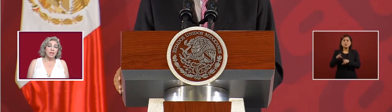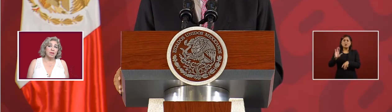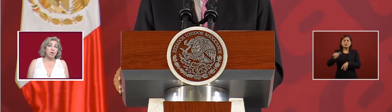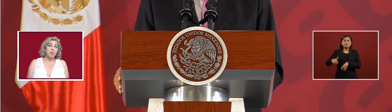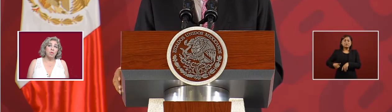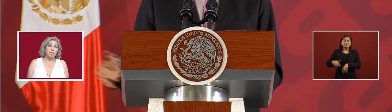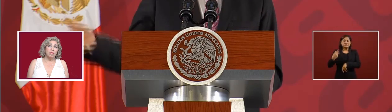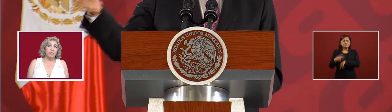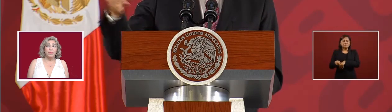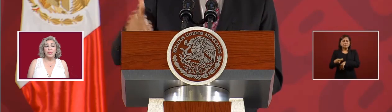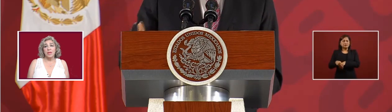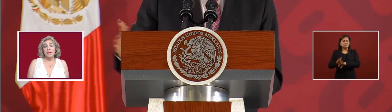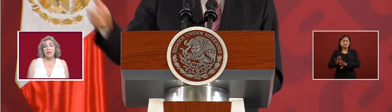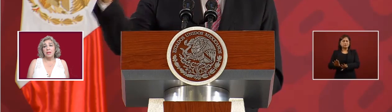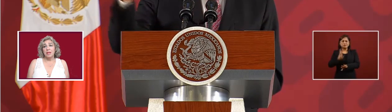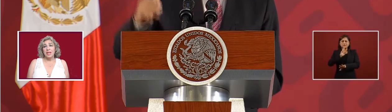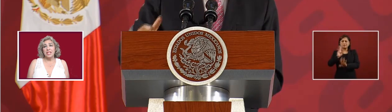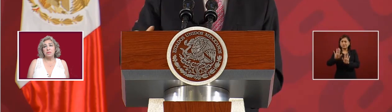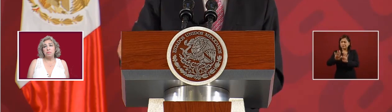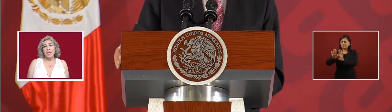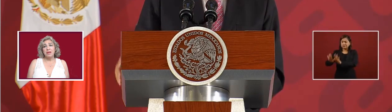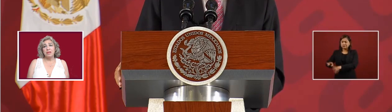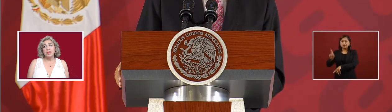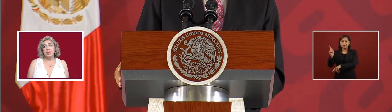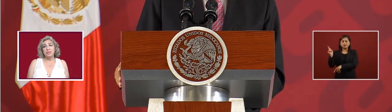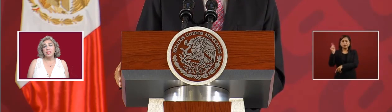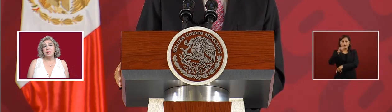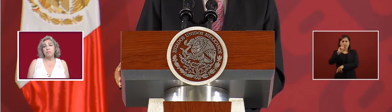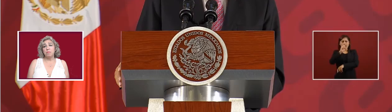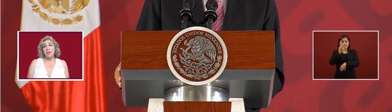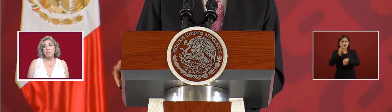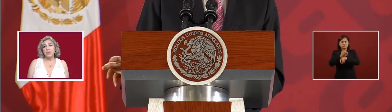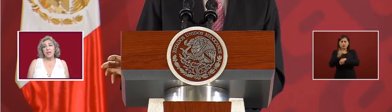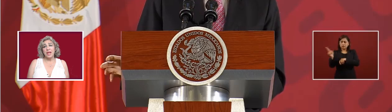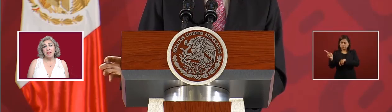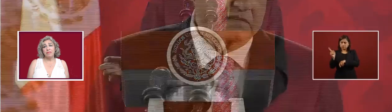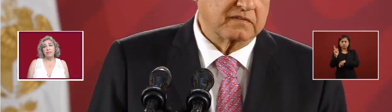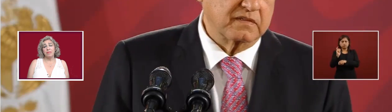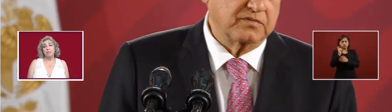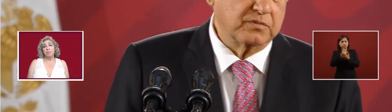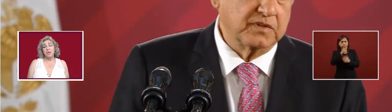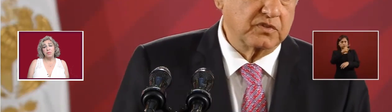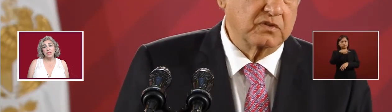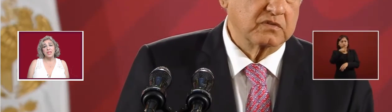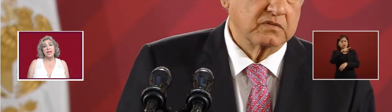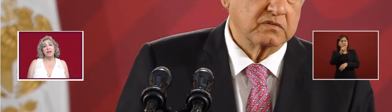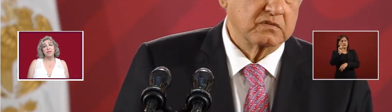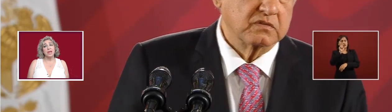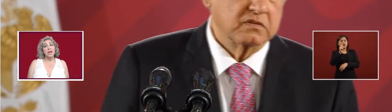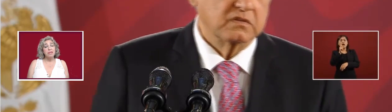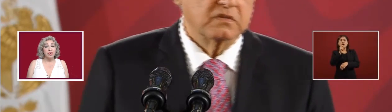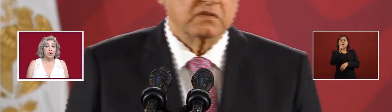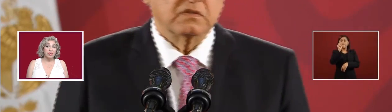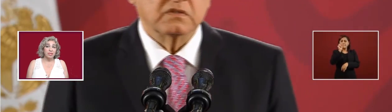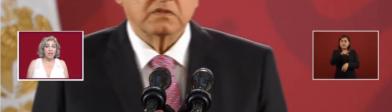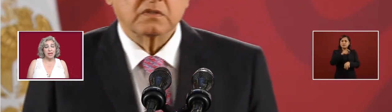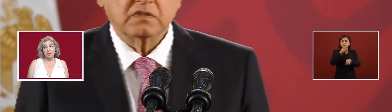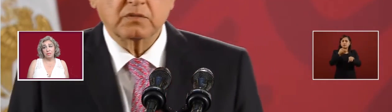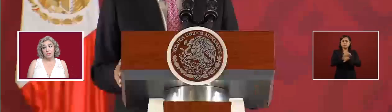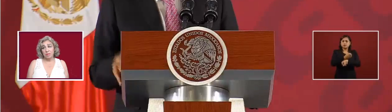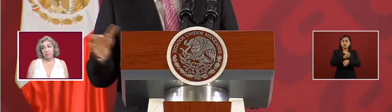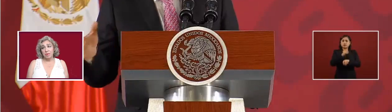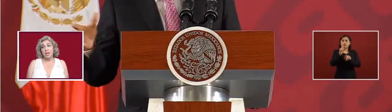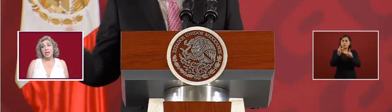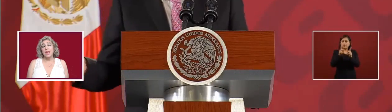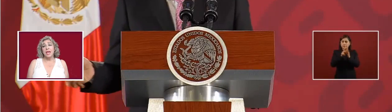that go. school. It's better to send people that have, people in that area cover, that,